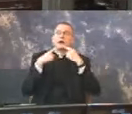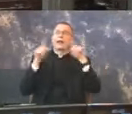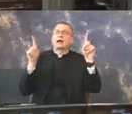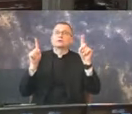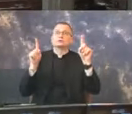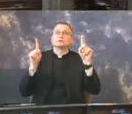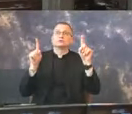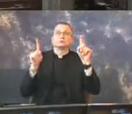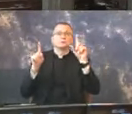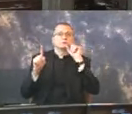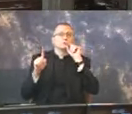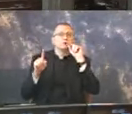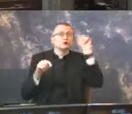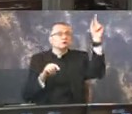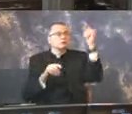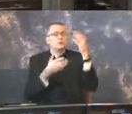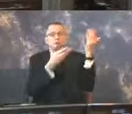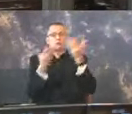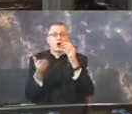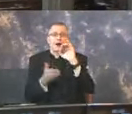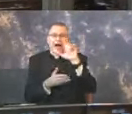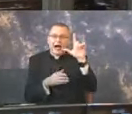branch, foreshadowing the gift to come.